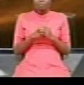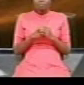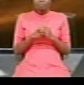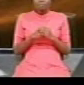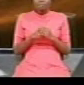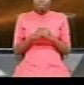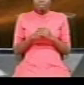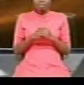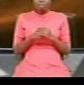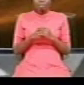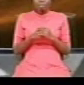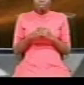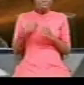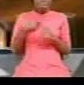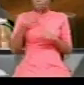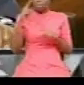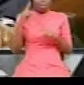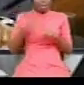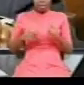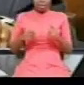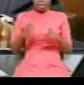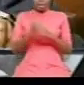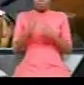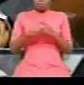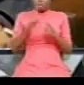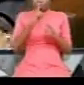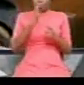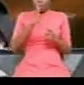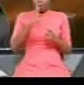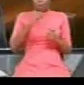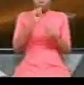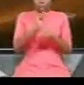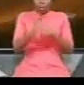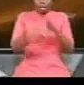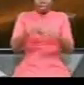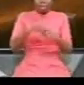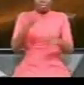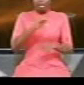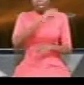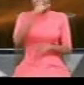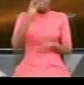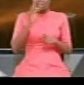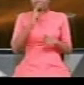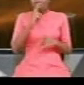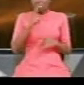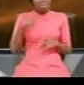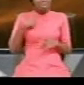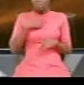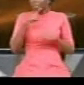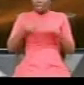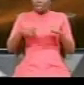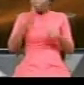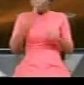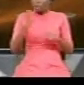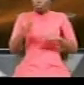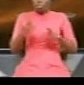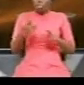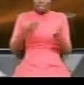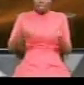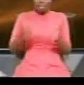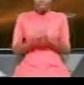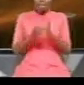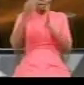backstabbing, we cannot claim to be walking in the light. In fact, we cannot be doing the thing that God